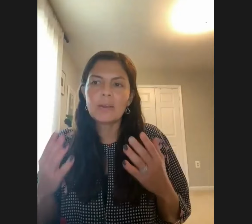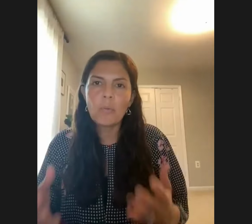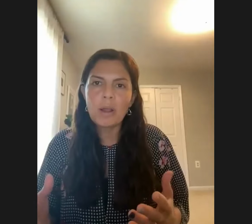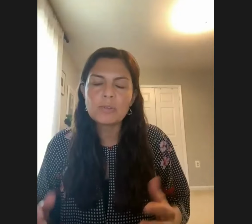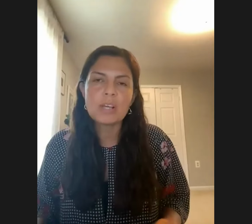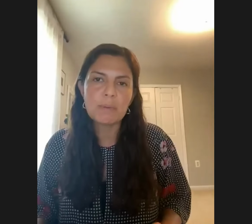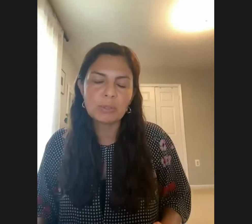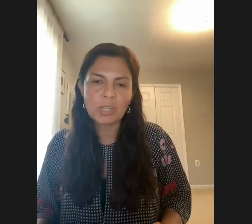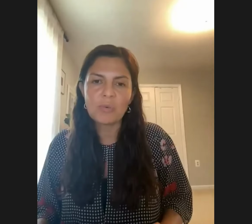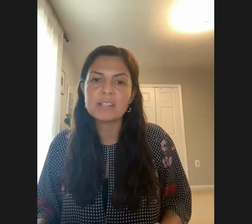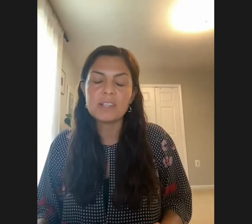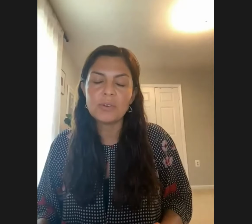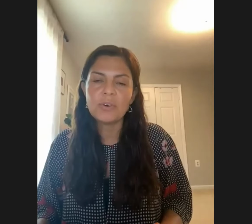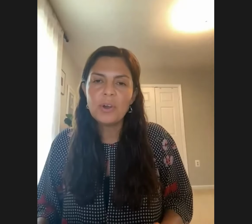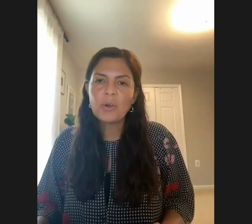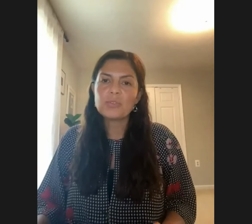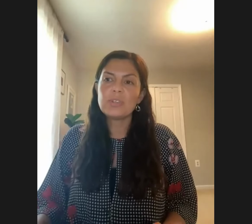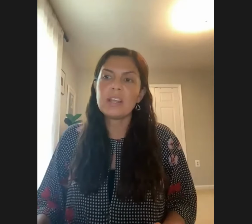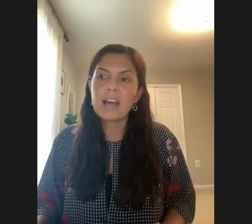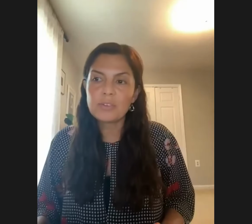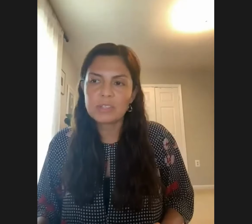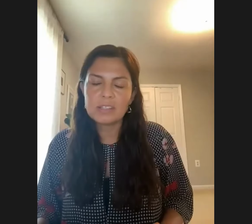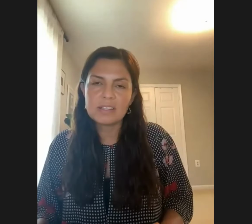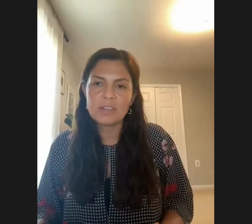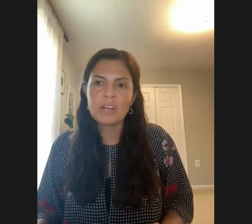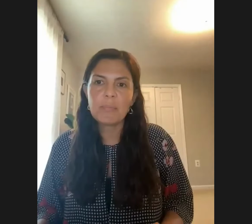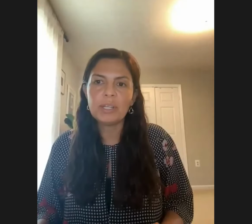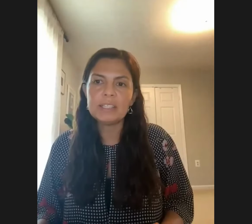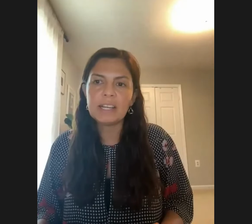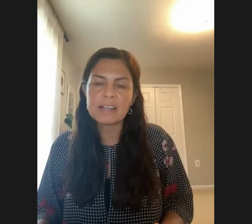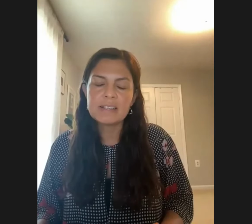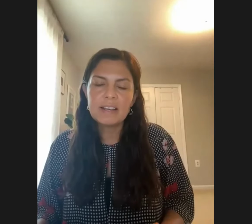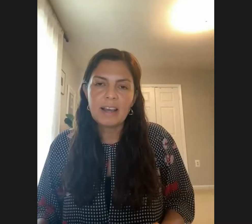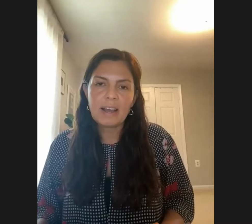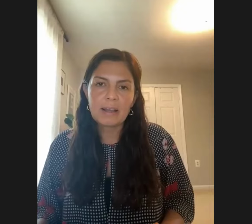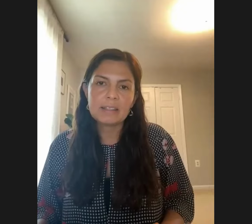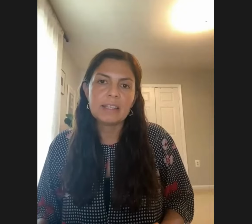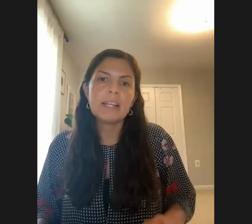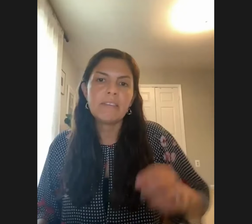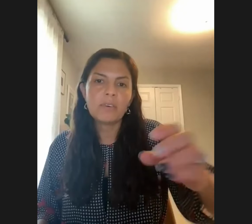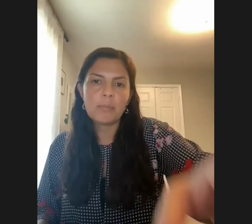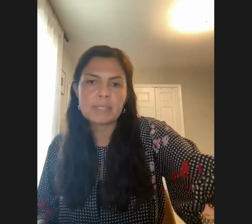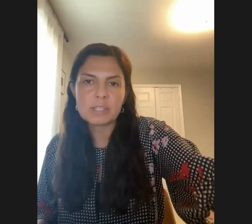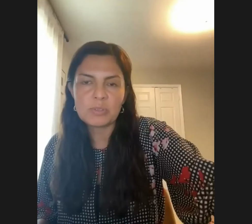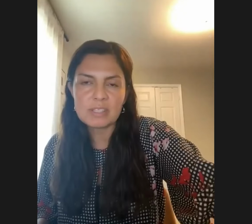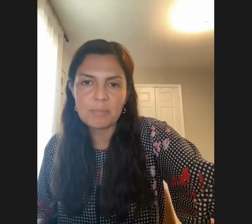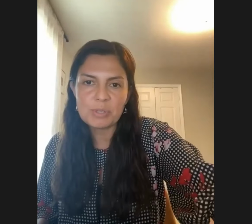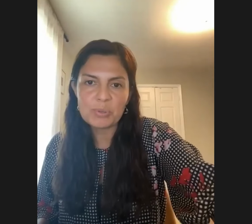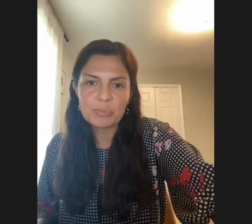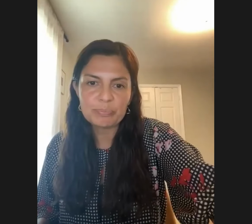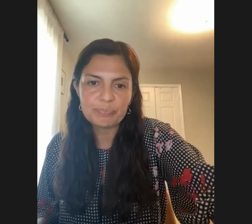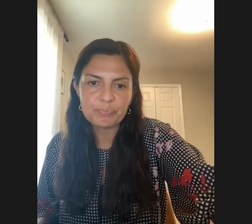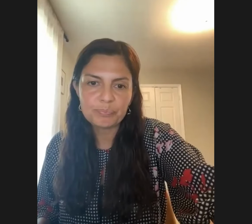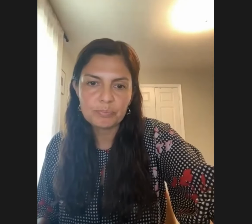face. Concretely, Dr. Cunningham, is which are those aspects which have not been considered in the design of policies that